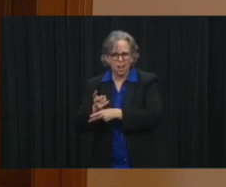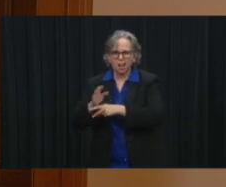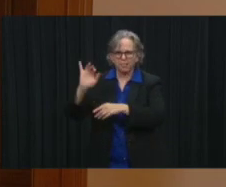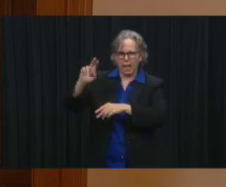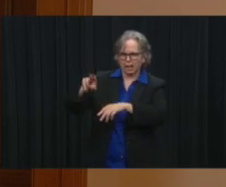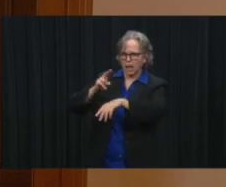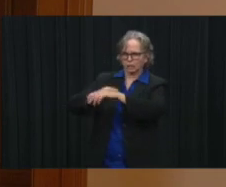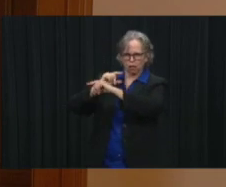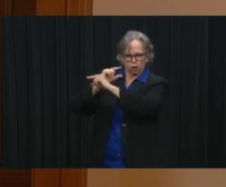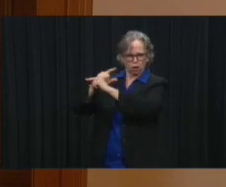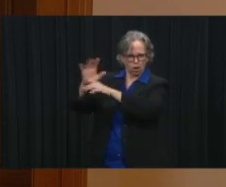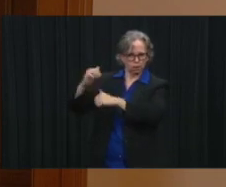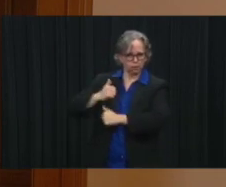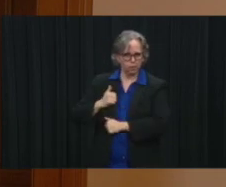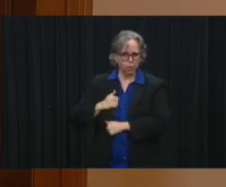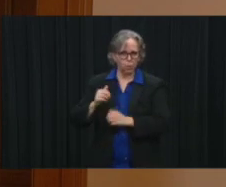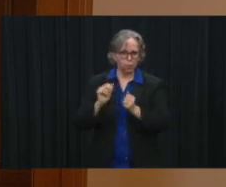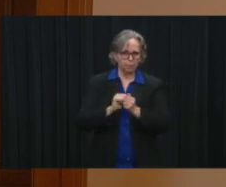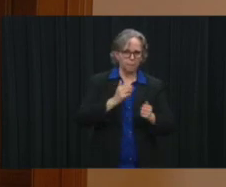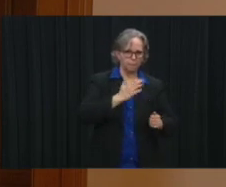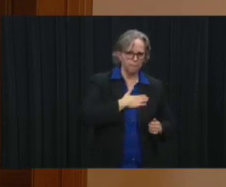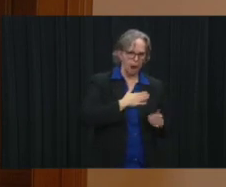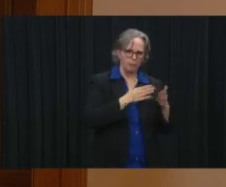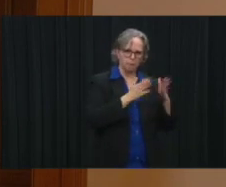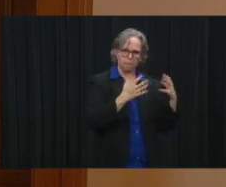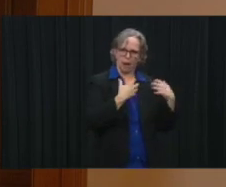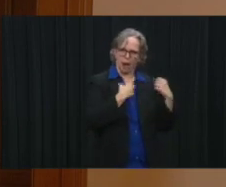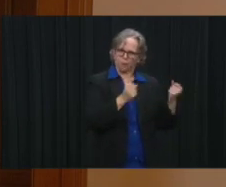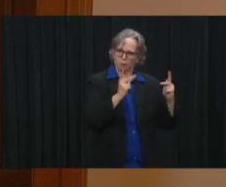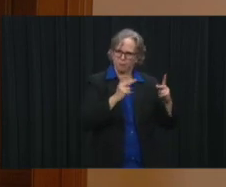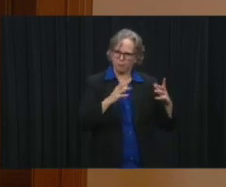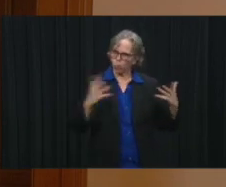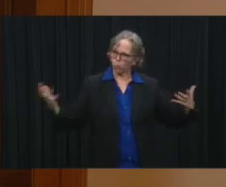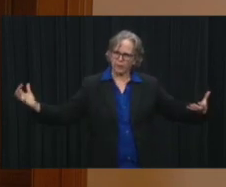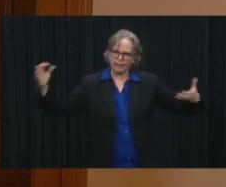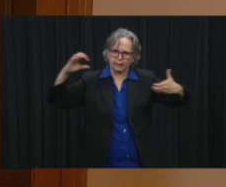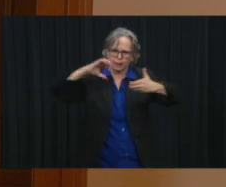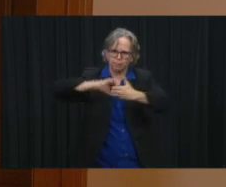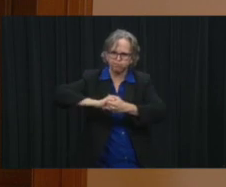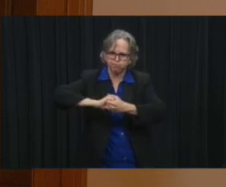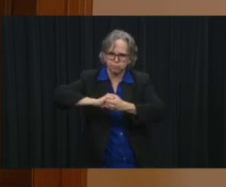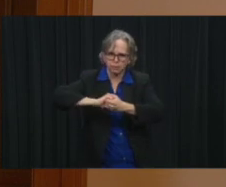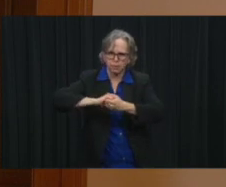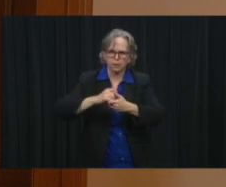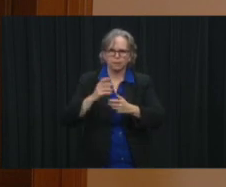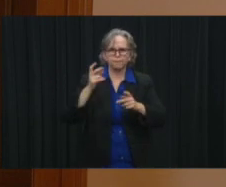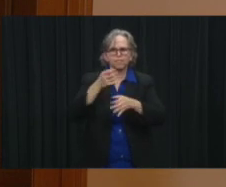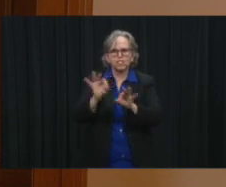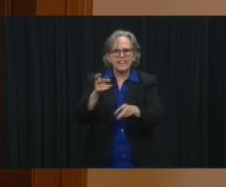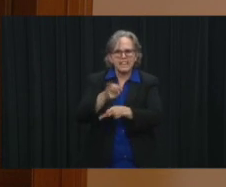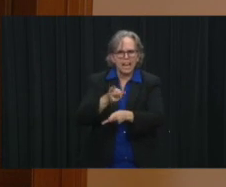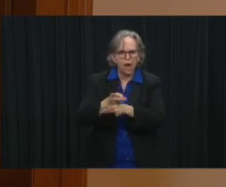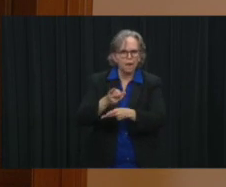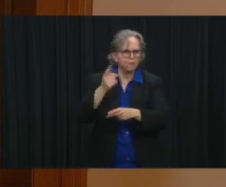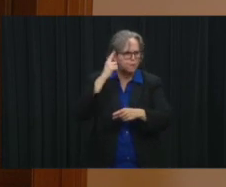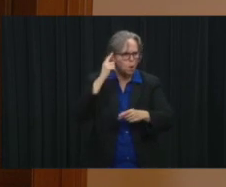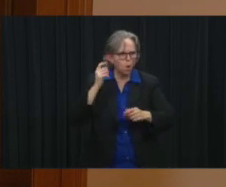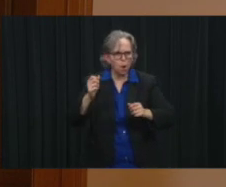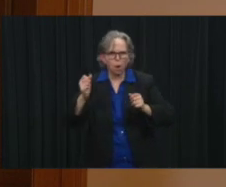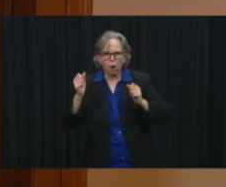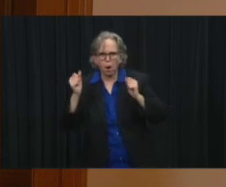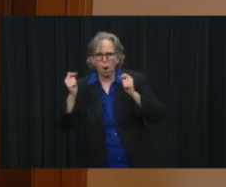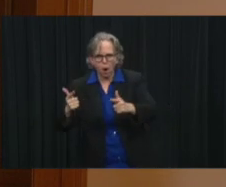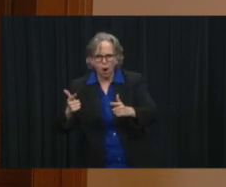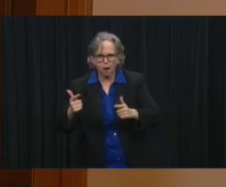alongside my public health folks at the local level, will give free care over a long weekend. So I've worked with him before. I've had the